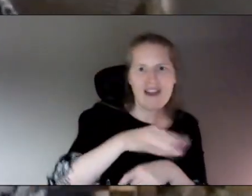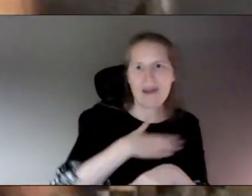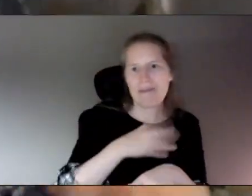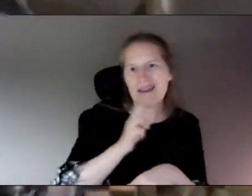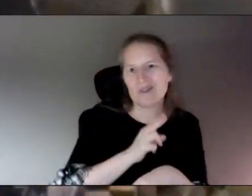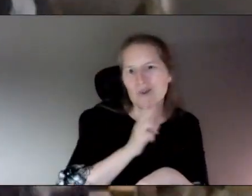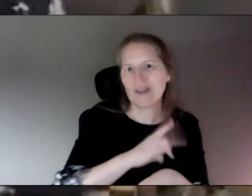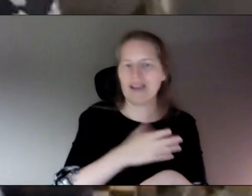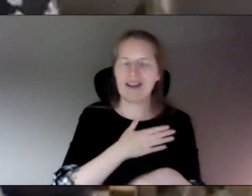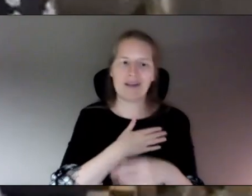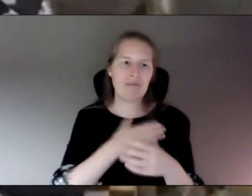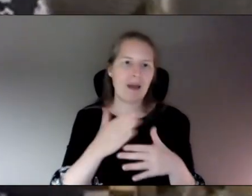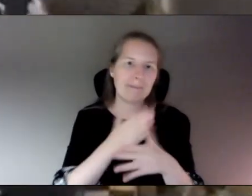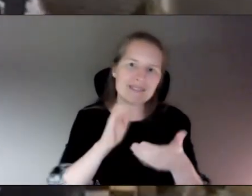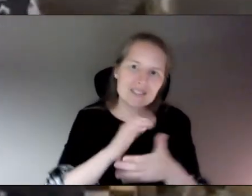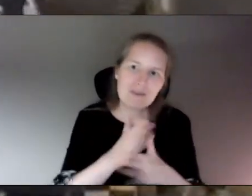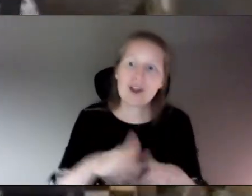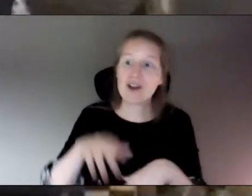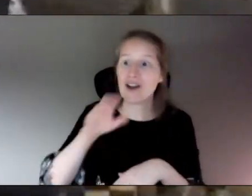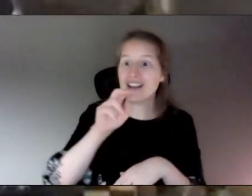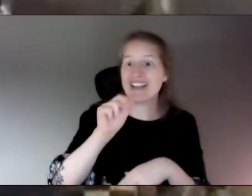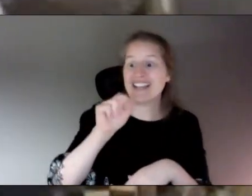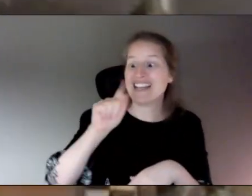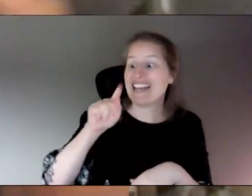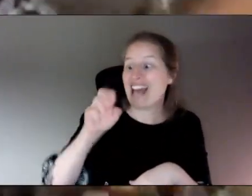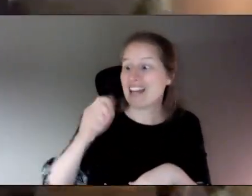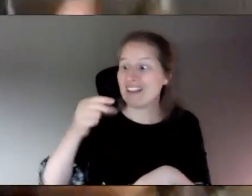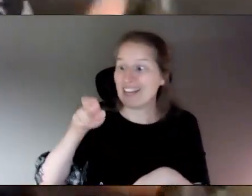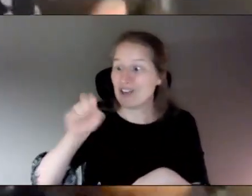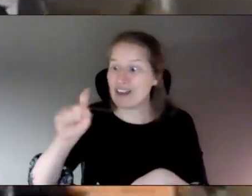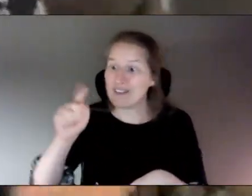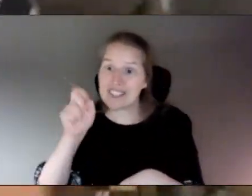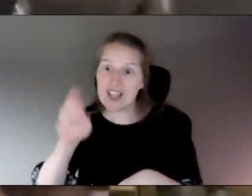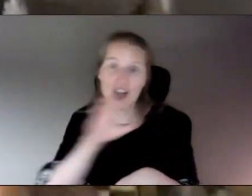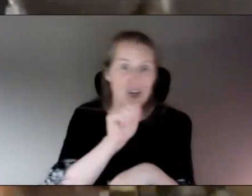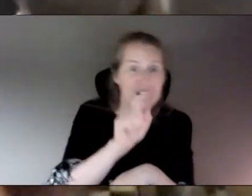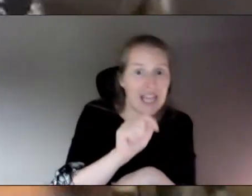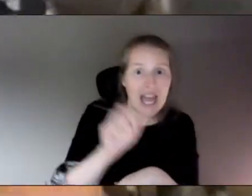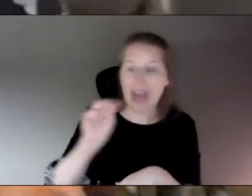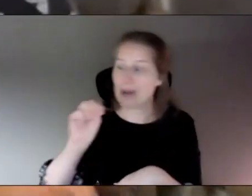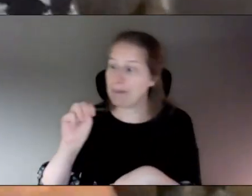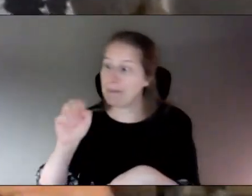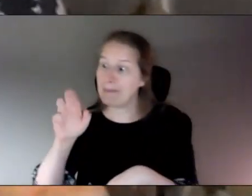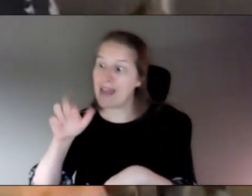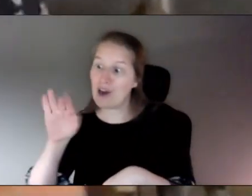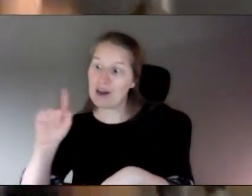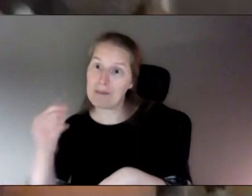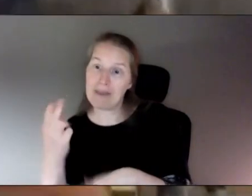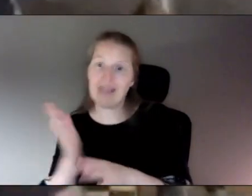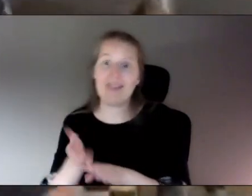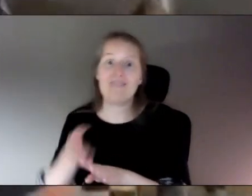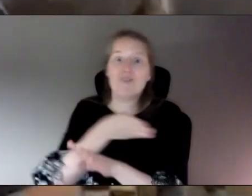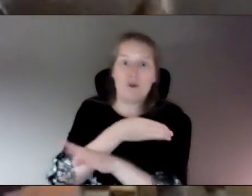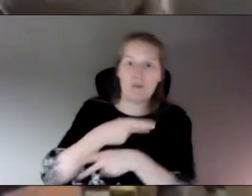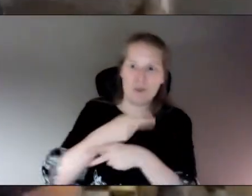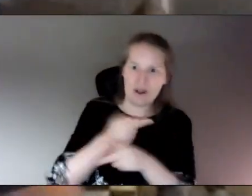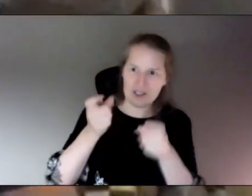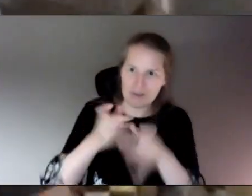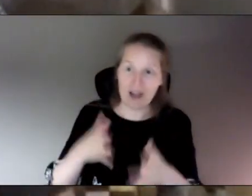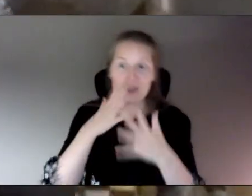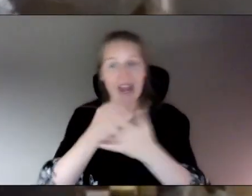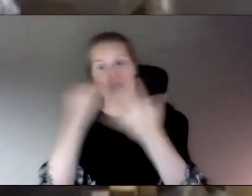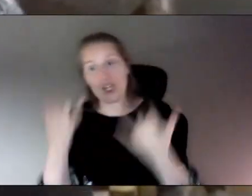partner, Kat, Natalie Graves Tucker, my sister, Mary Beth, our former production manager, our current production